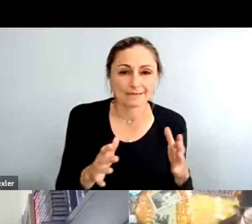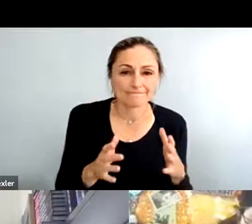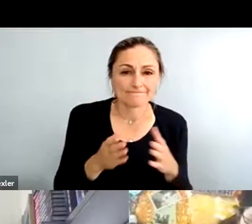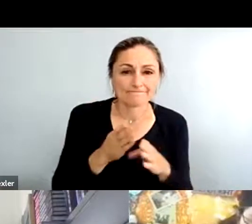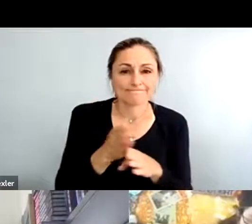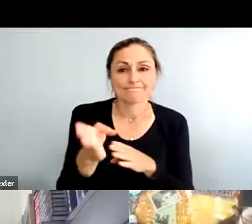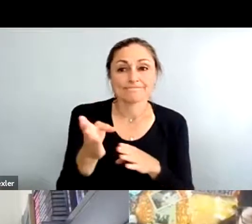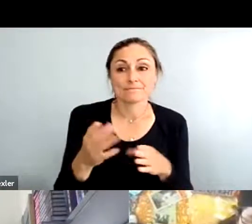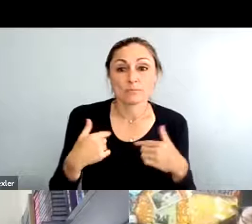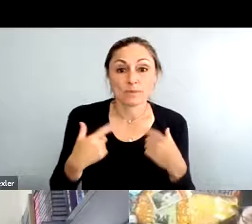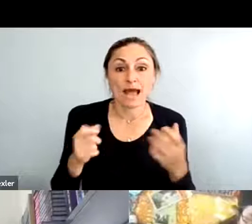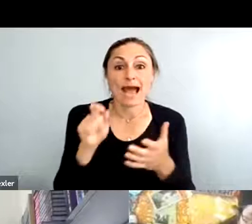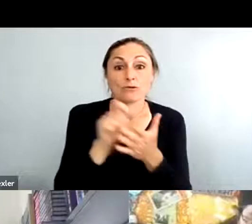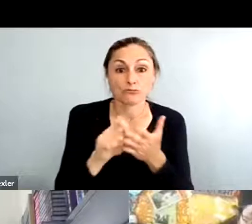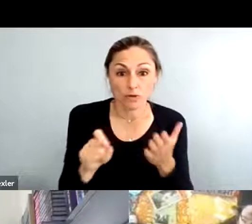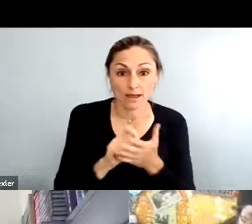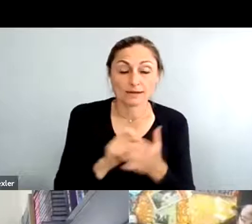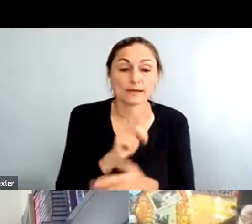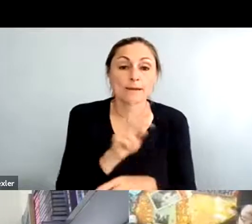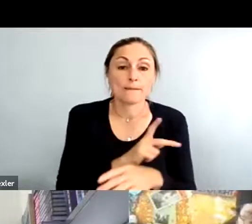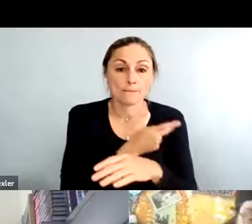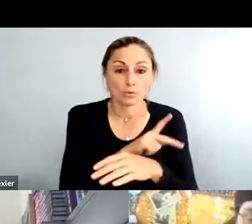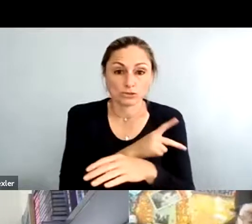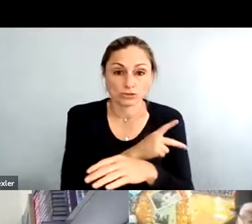I write poetry, like I write my own work.